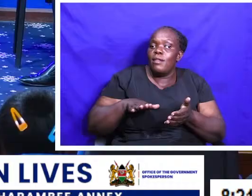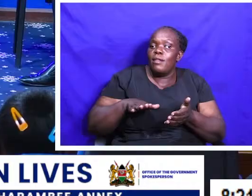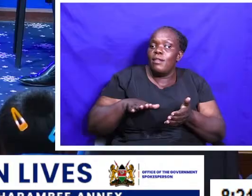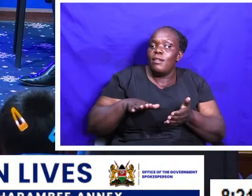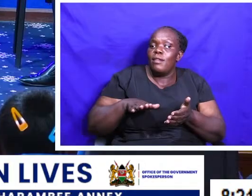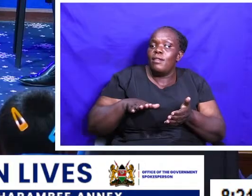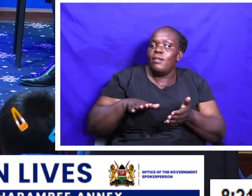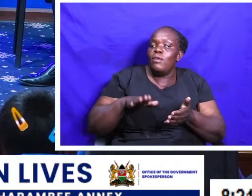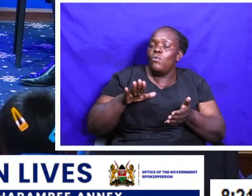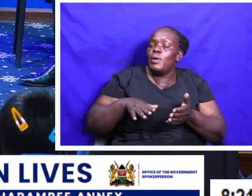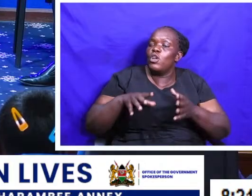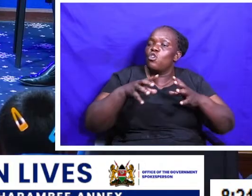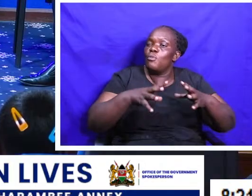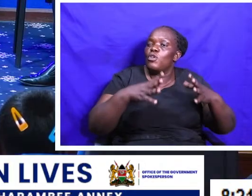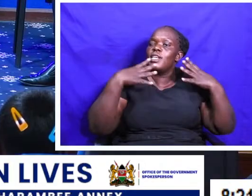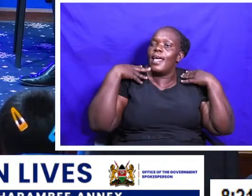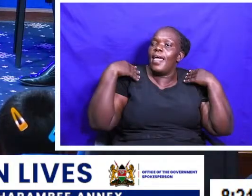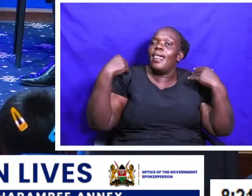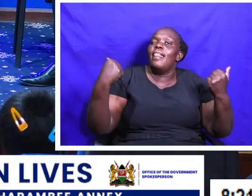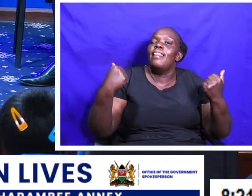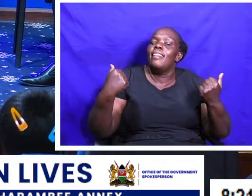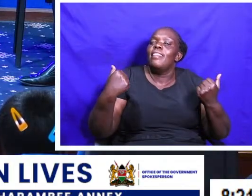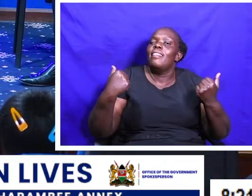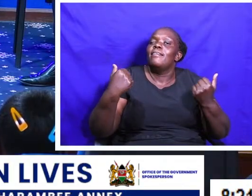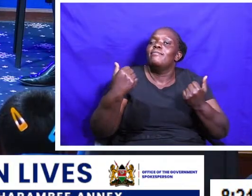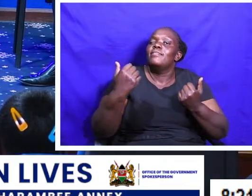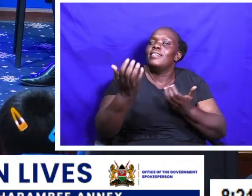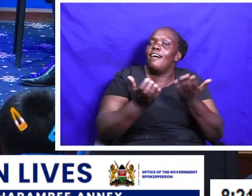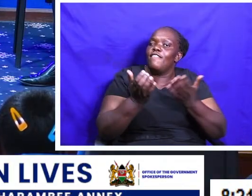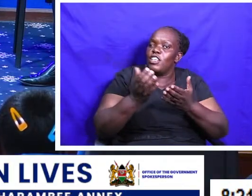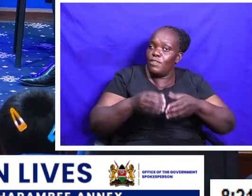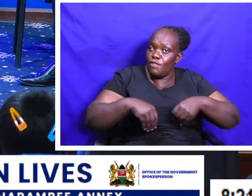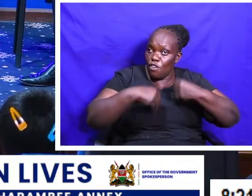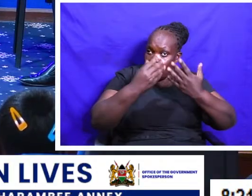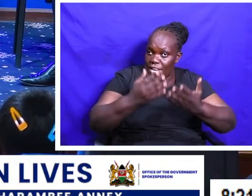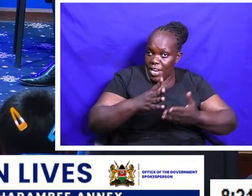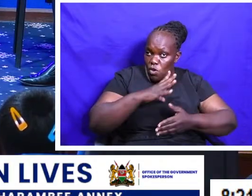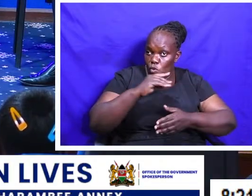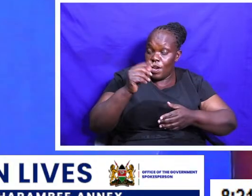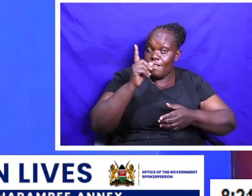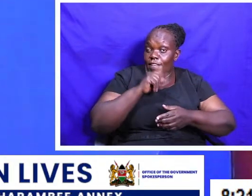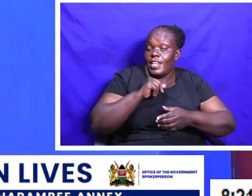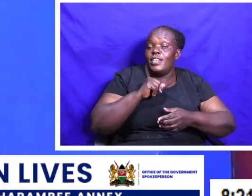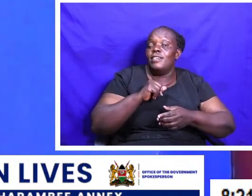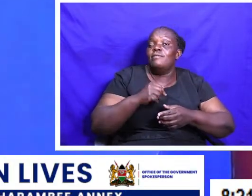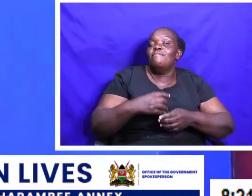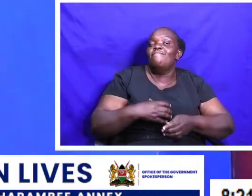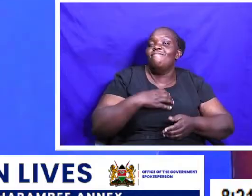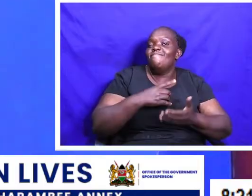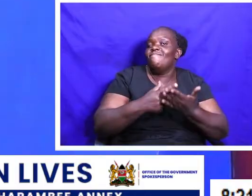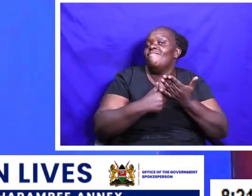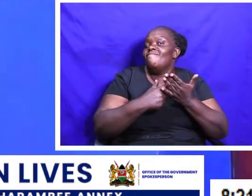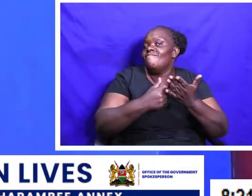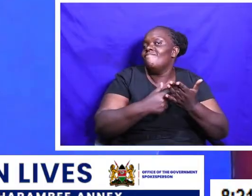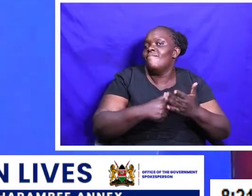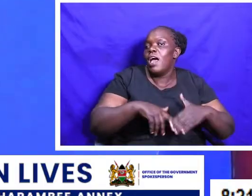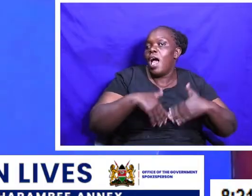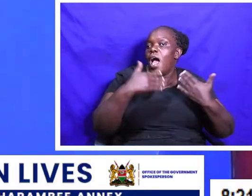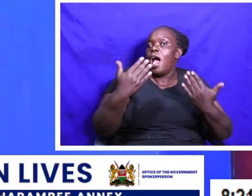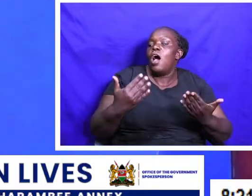what do you call, community health providers. So we went there. We talked about how